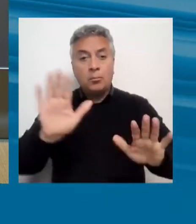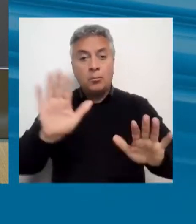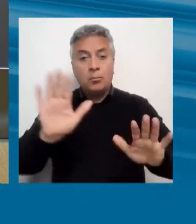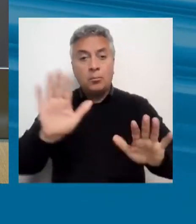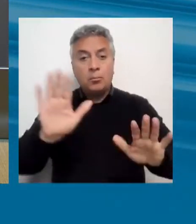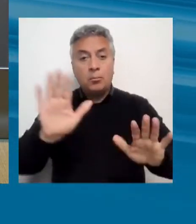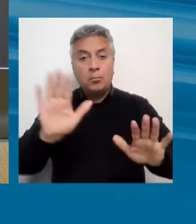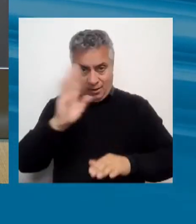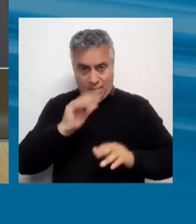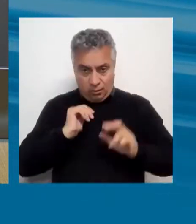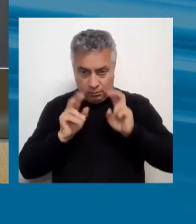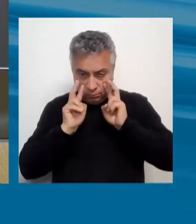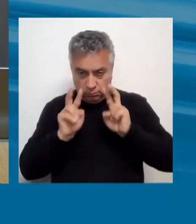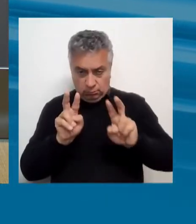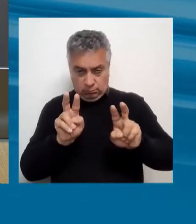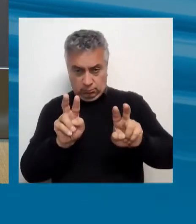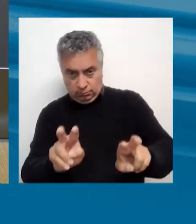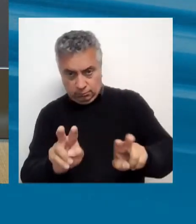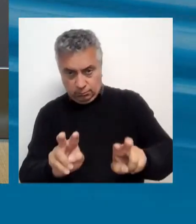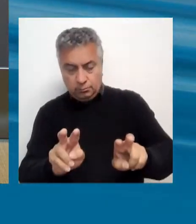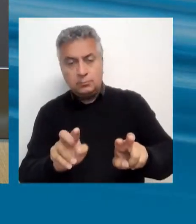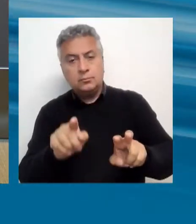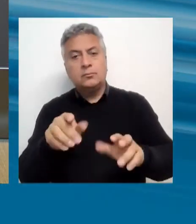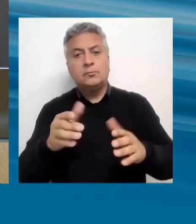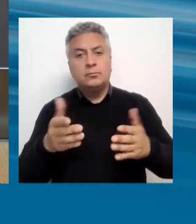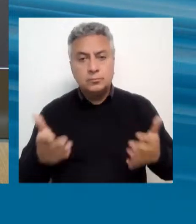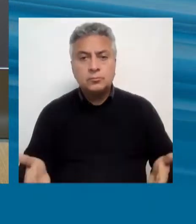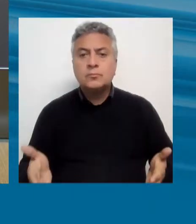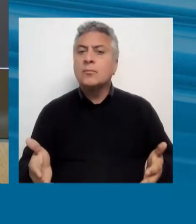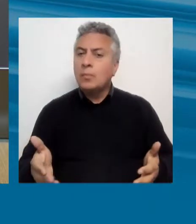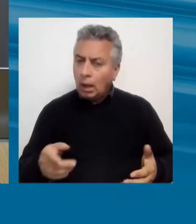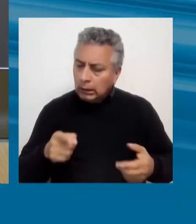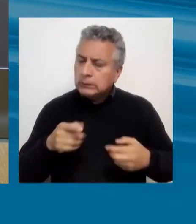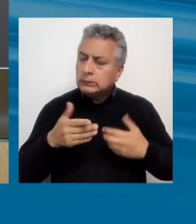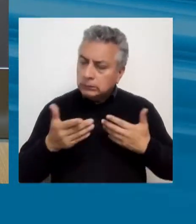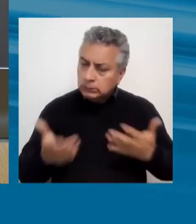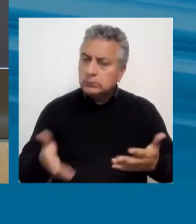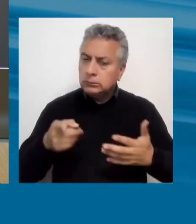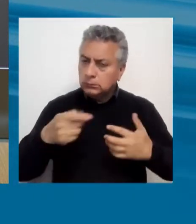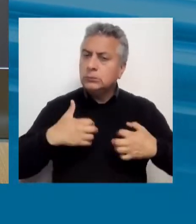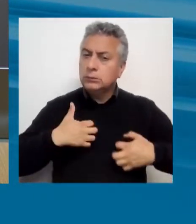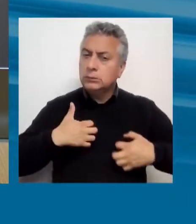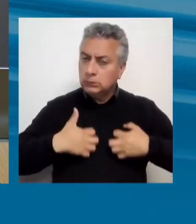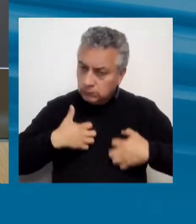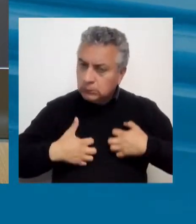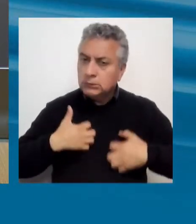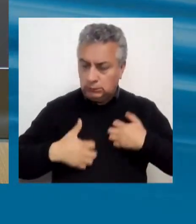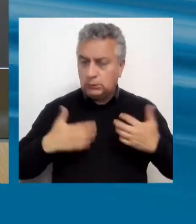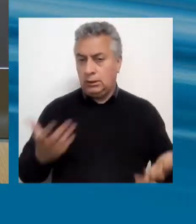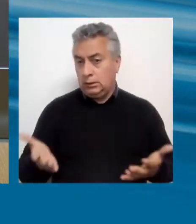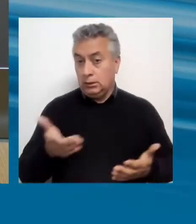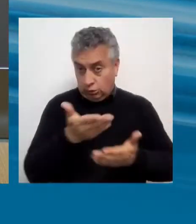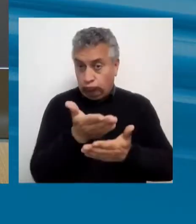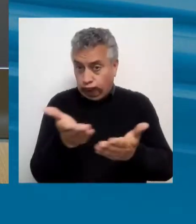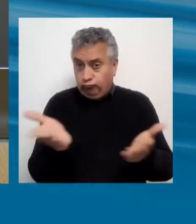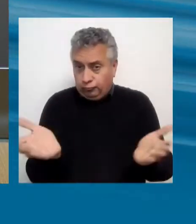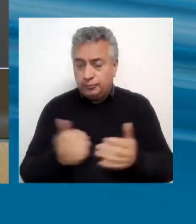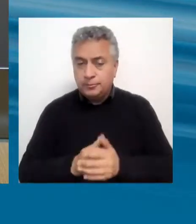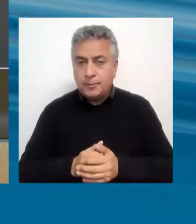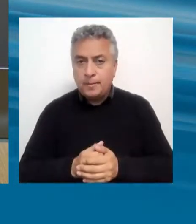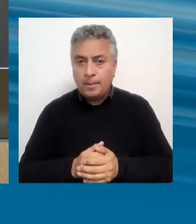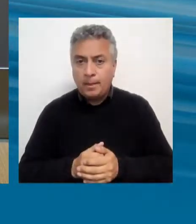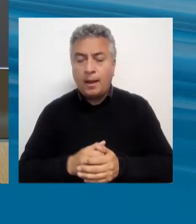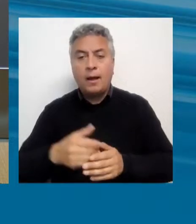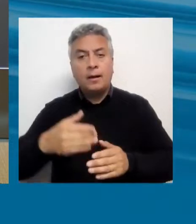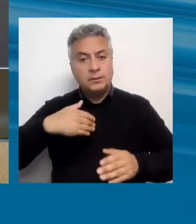rather impressive. We've had in Barbados a reverse tax credit for persons